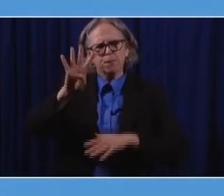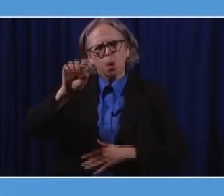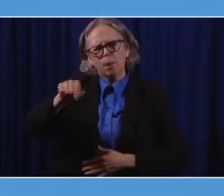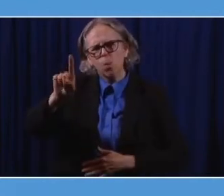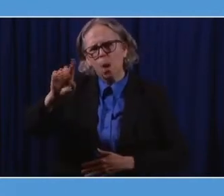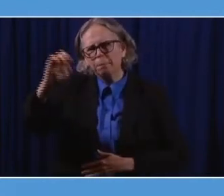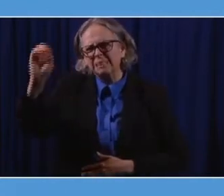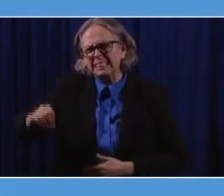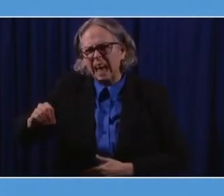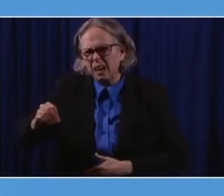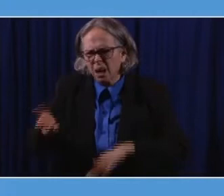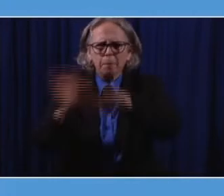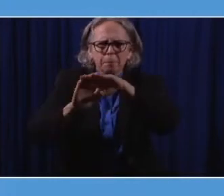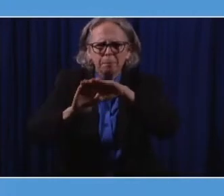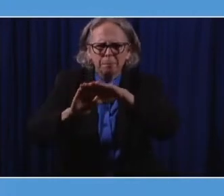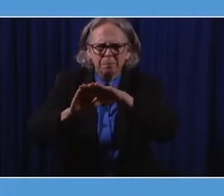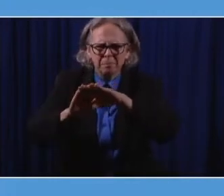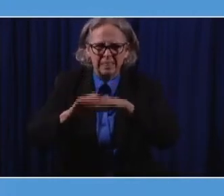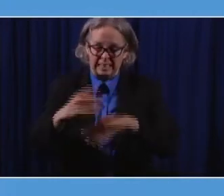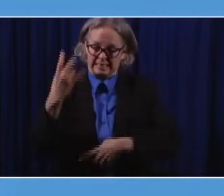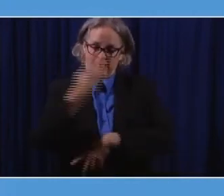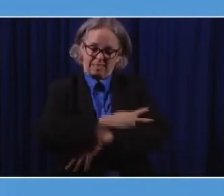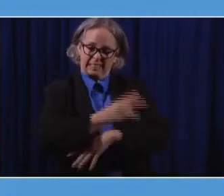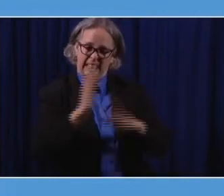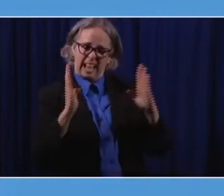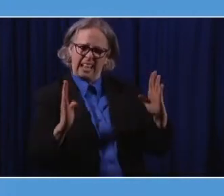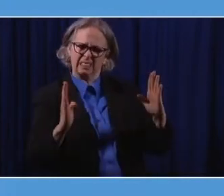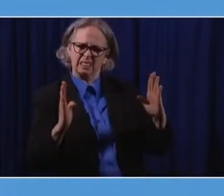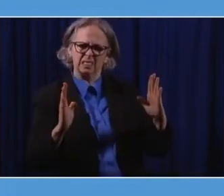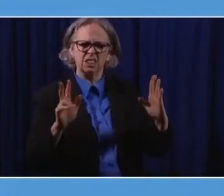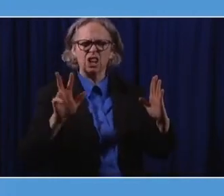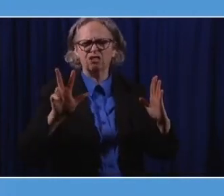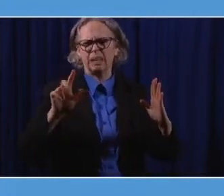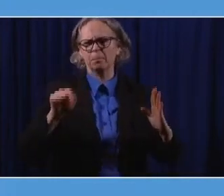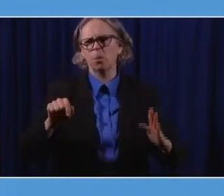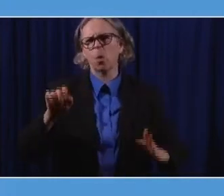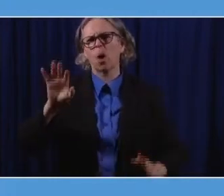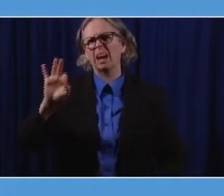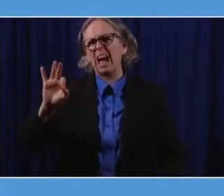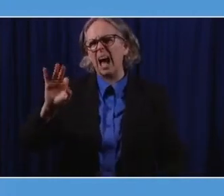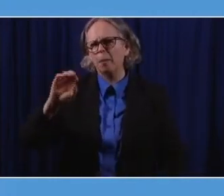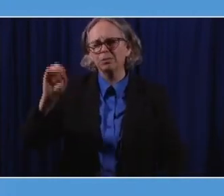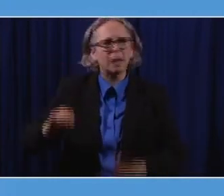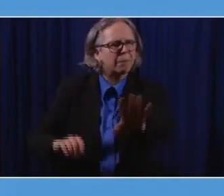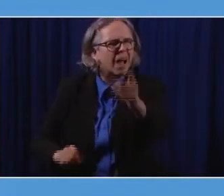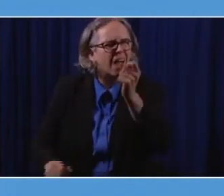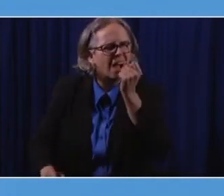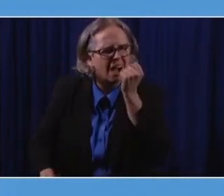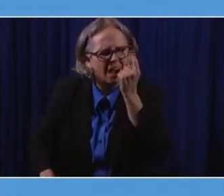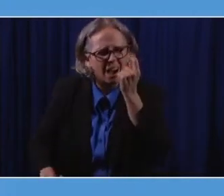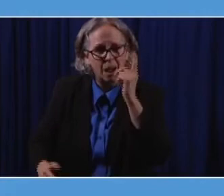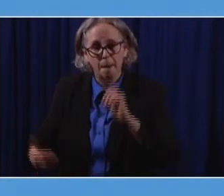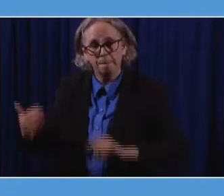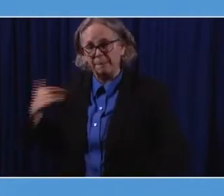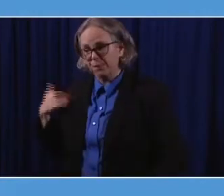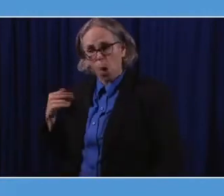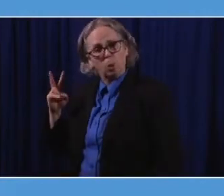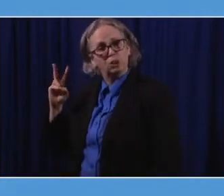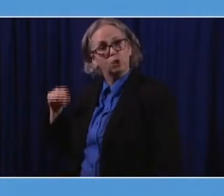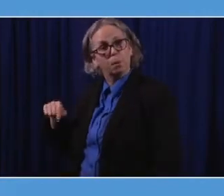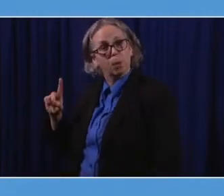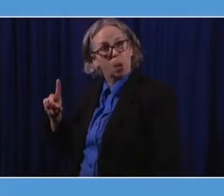3.9% for the last 7-day average. It was 2.7% on September 23rd